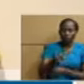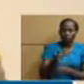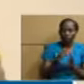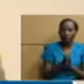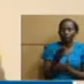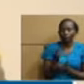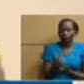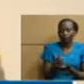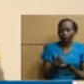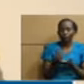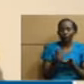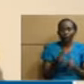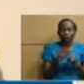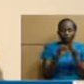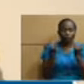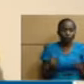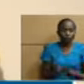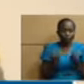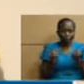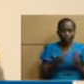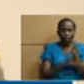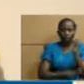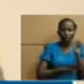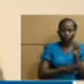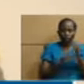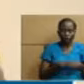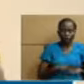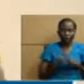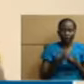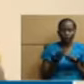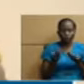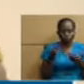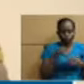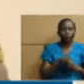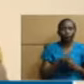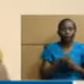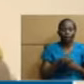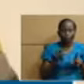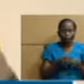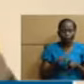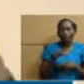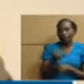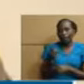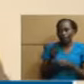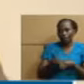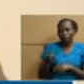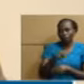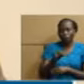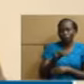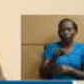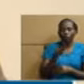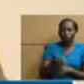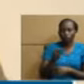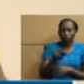international instruments the country is party to. It is also consistent with other national policies and planning